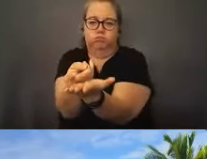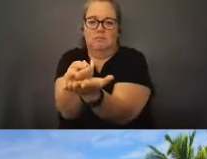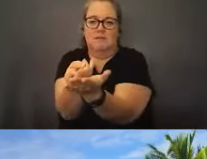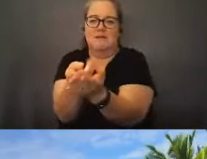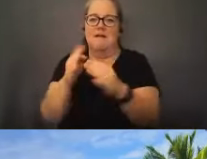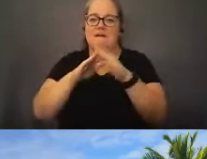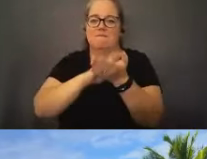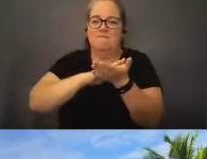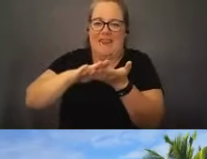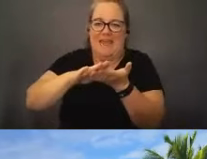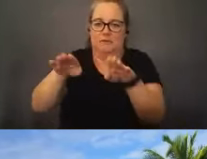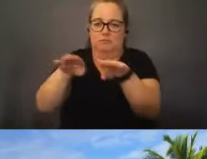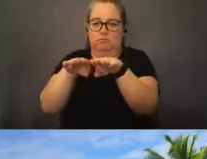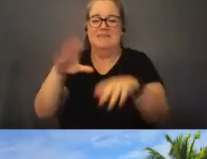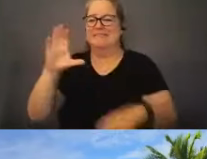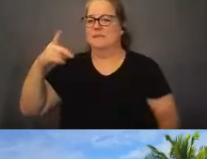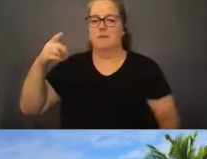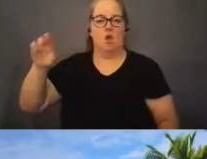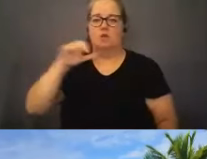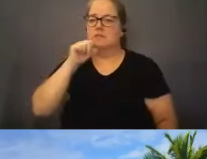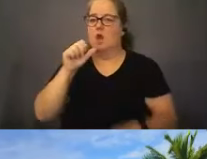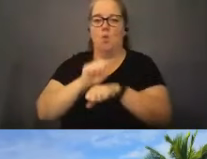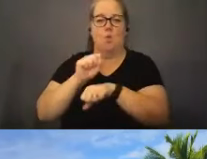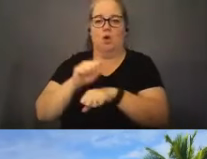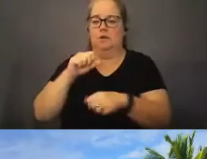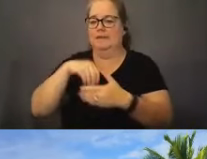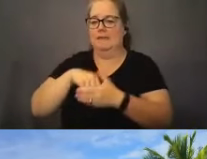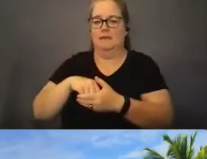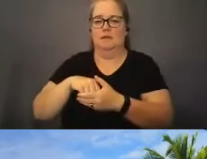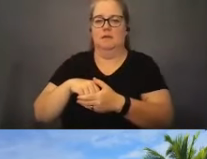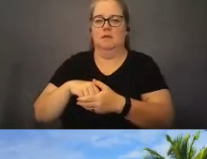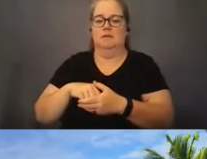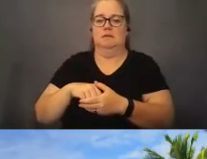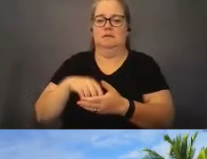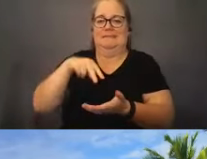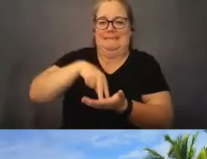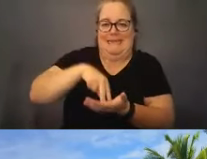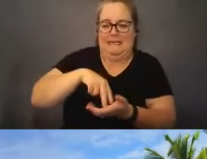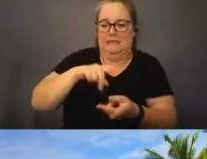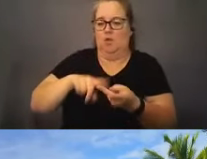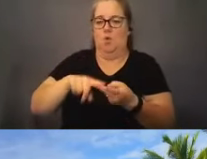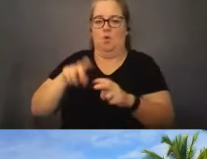ground. CPR does not work if they're standing up or sitting up or anything like that.